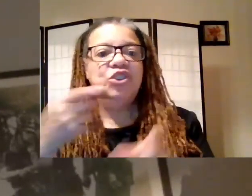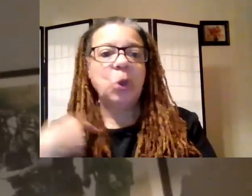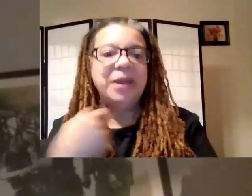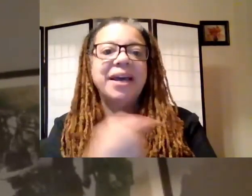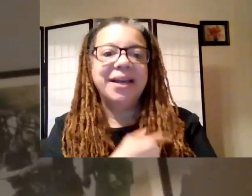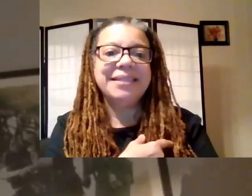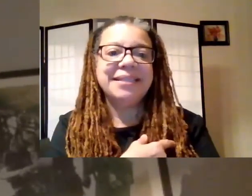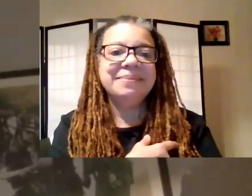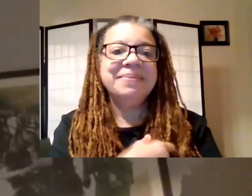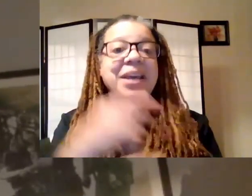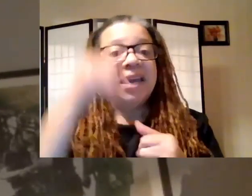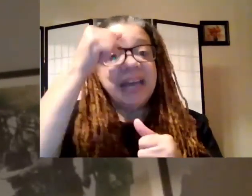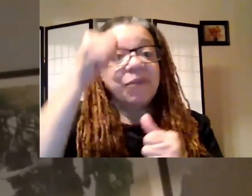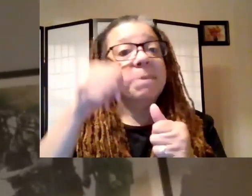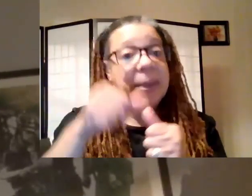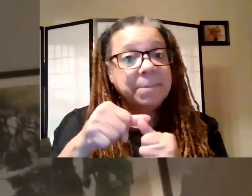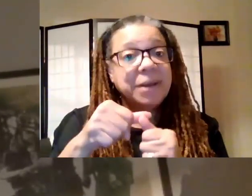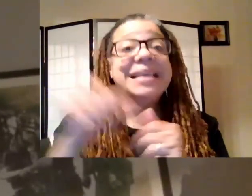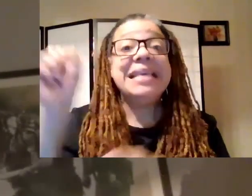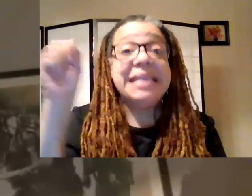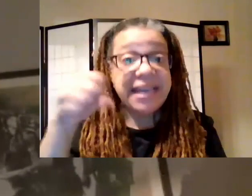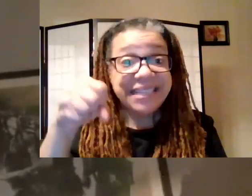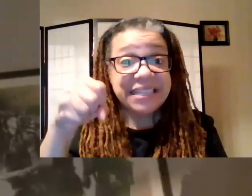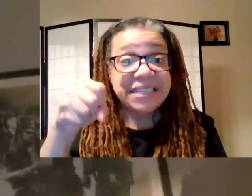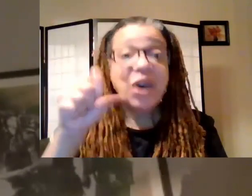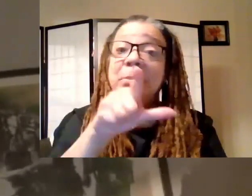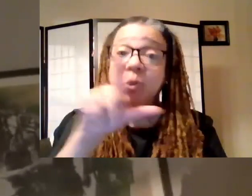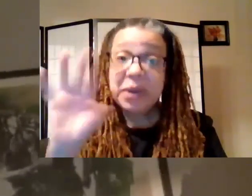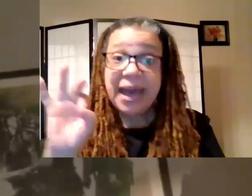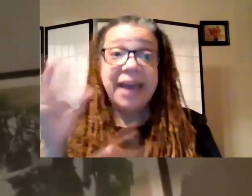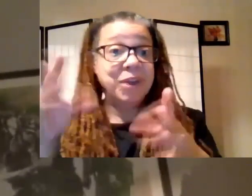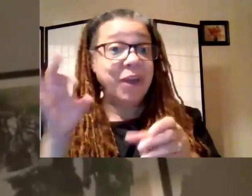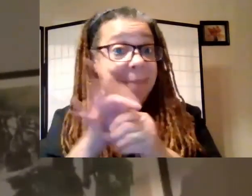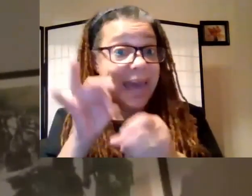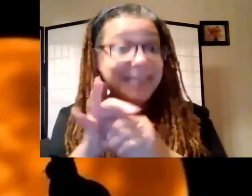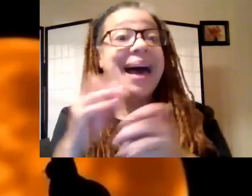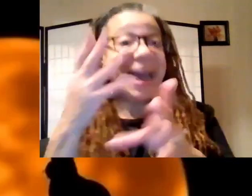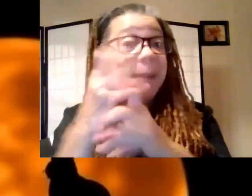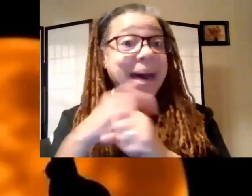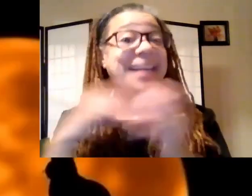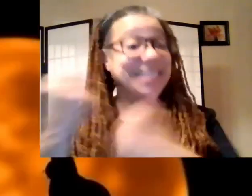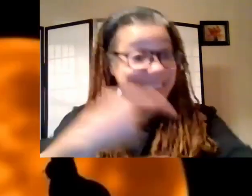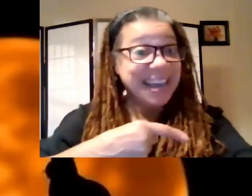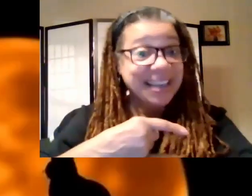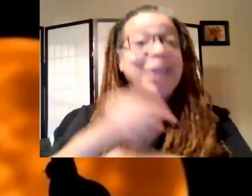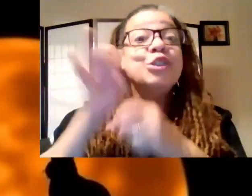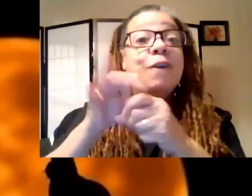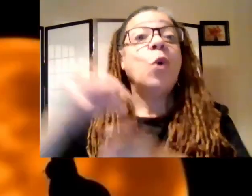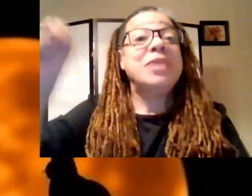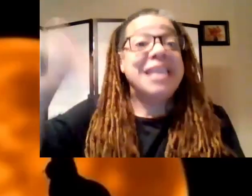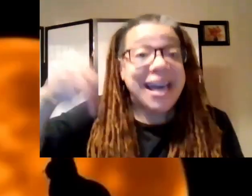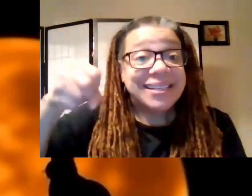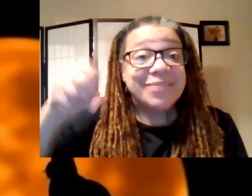you, David. Remember, vote yes on 29. You should already have your ballots. I got mine today. Yes, I got mine today. Yeah, me